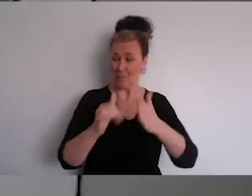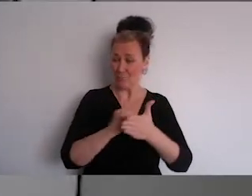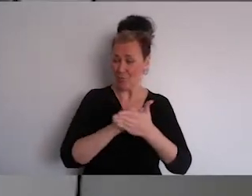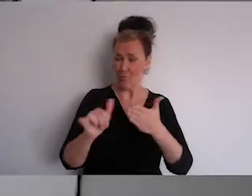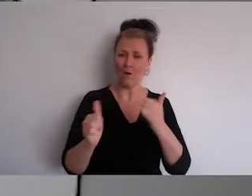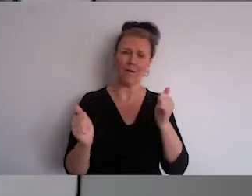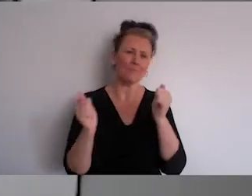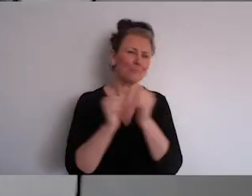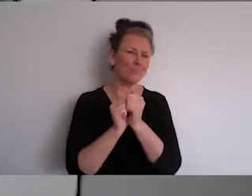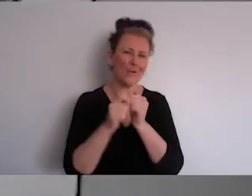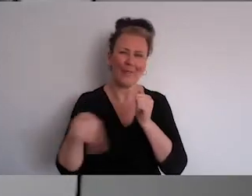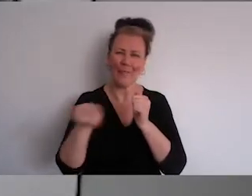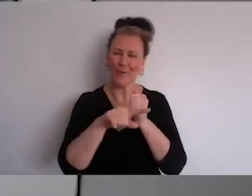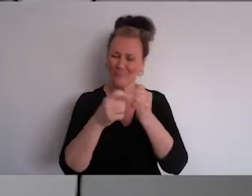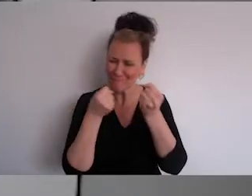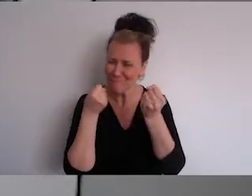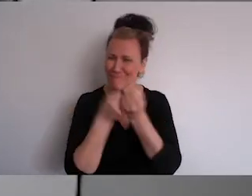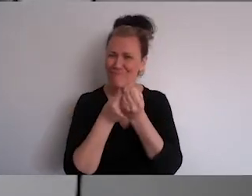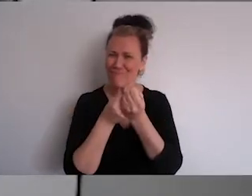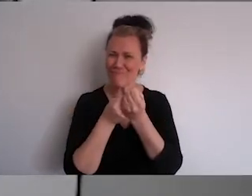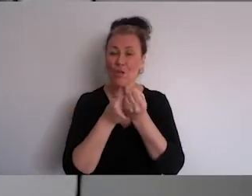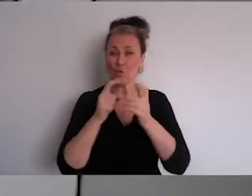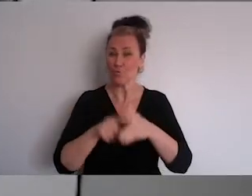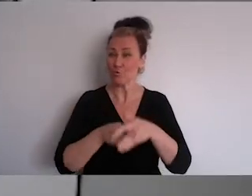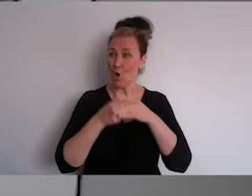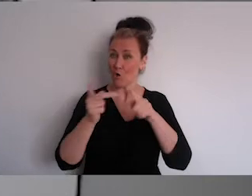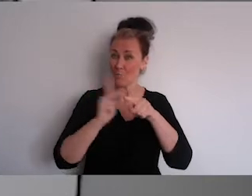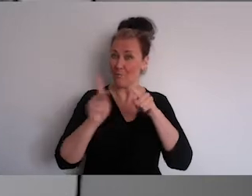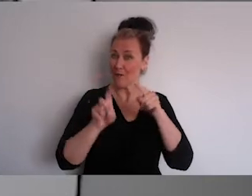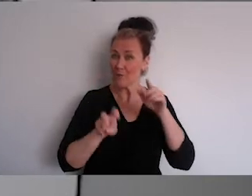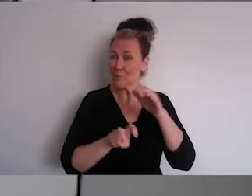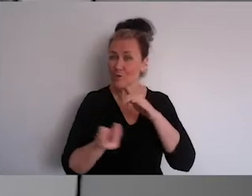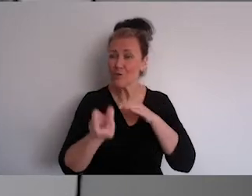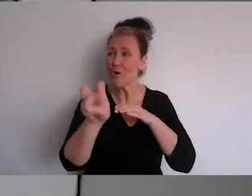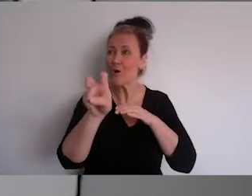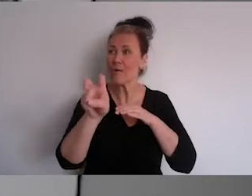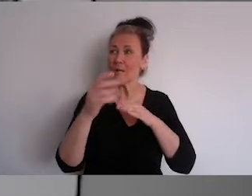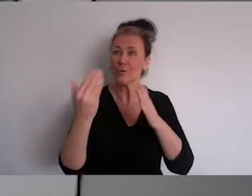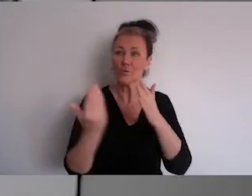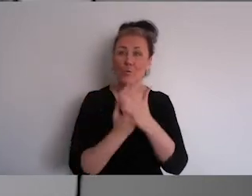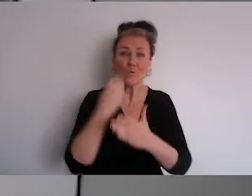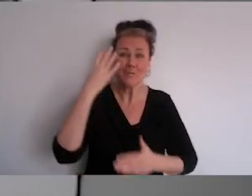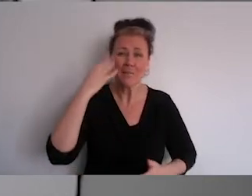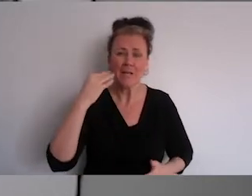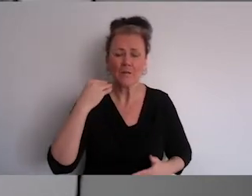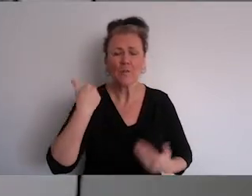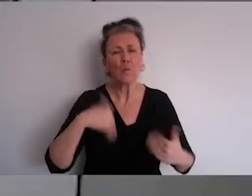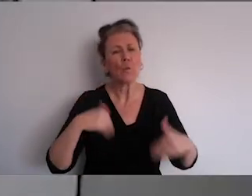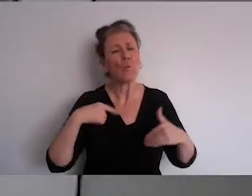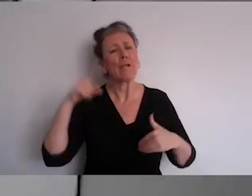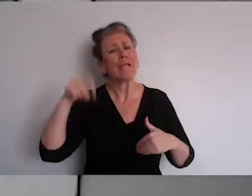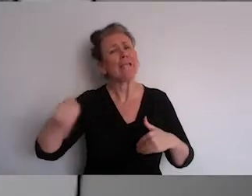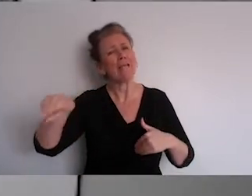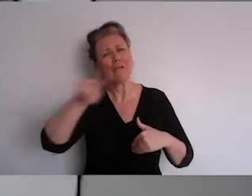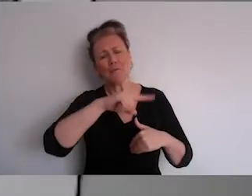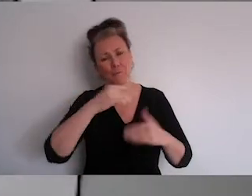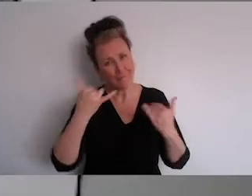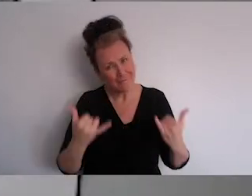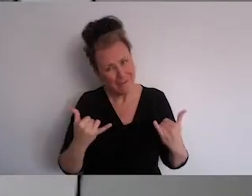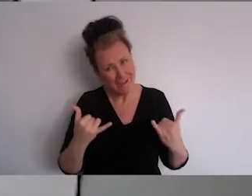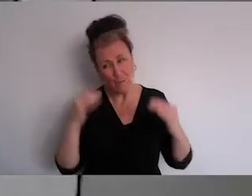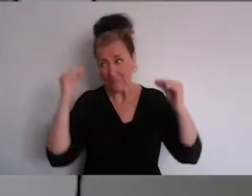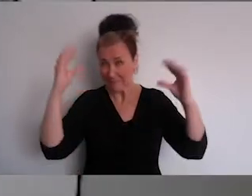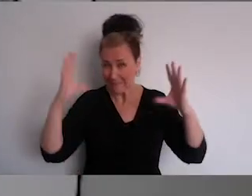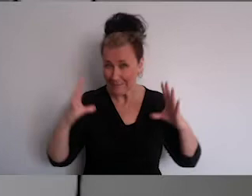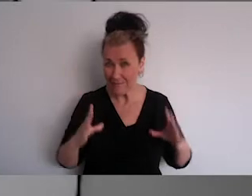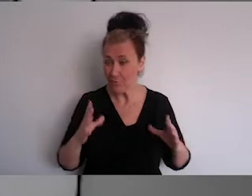we as a city are with you as you begin your professional journey, because we need you now more than ever.